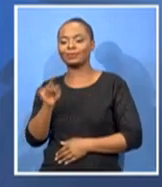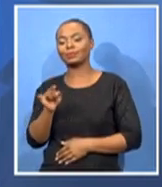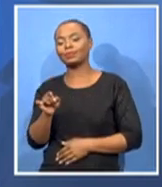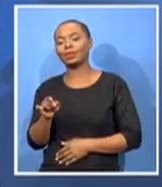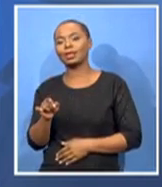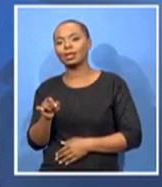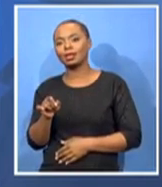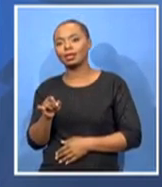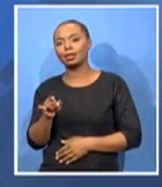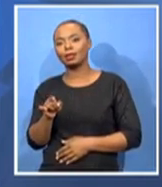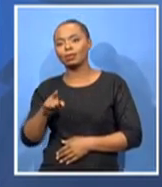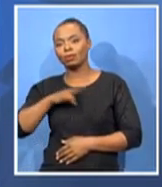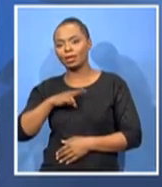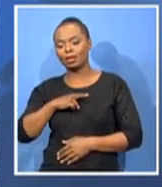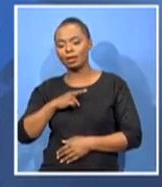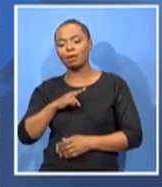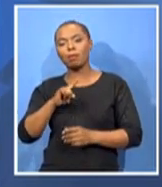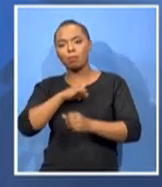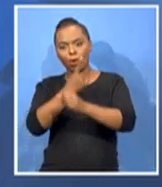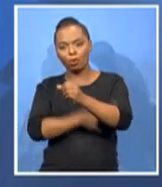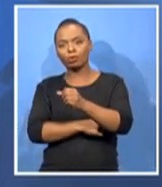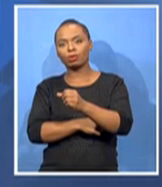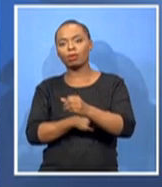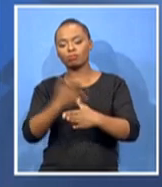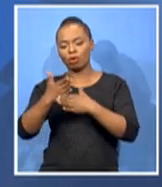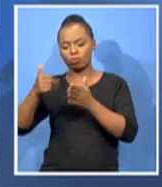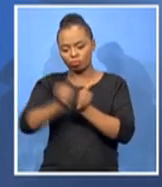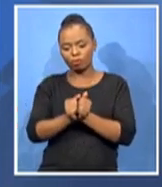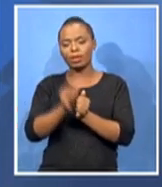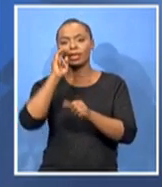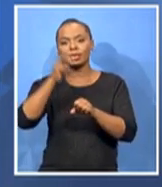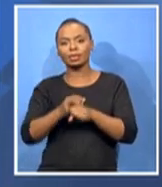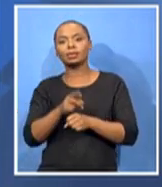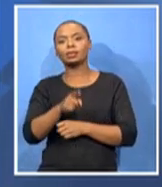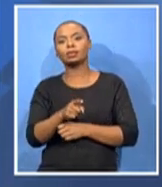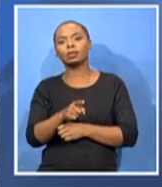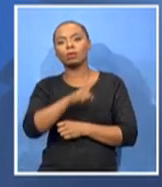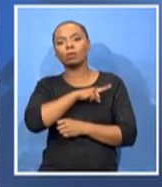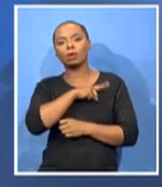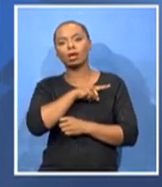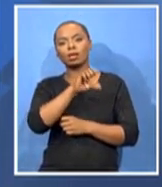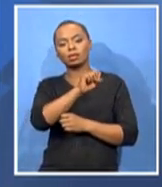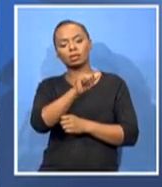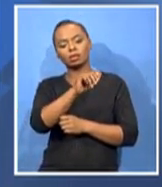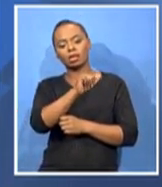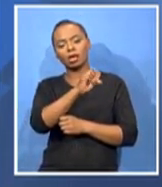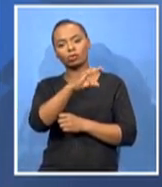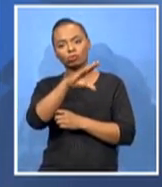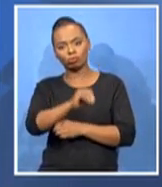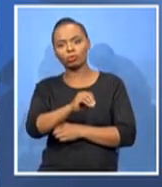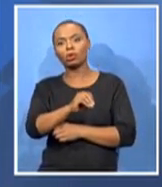as well as the equipment that the SANDF have in their possession to assist us to cover as